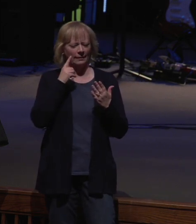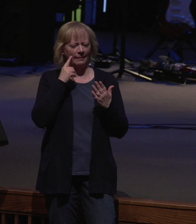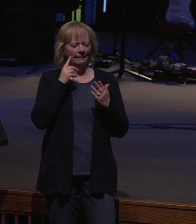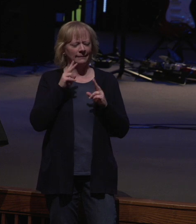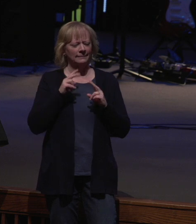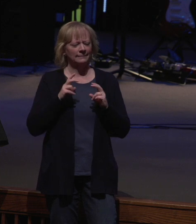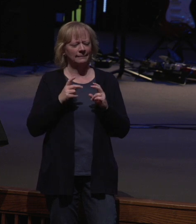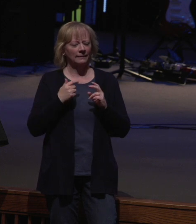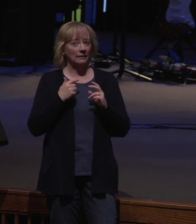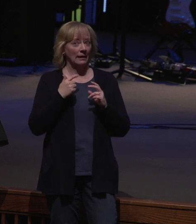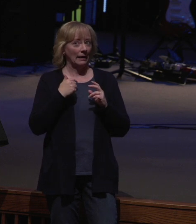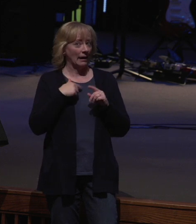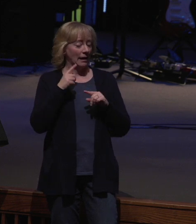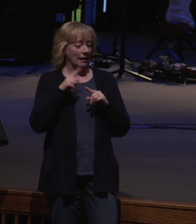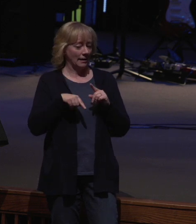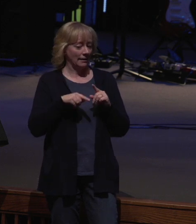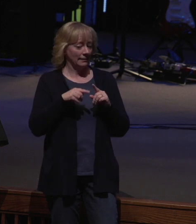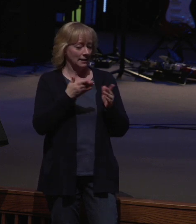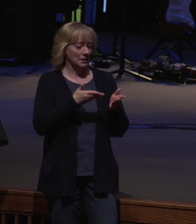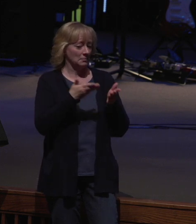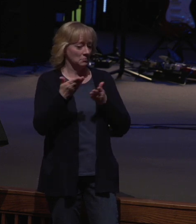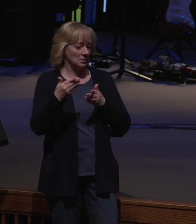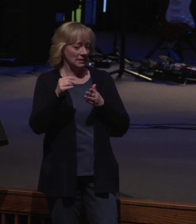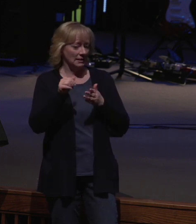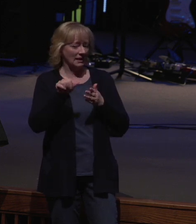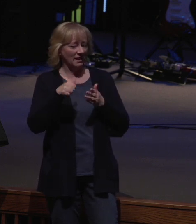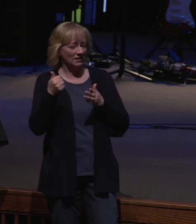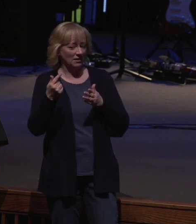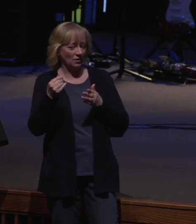bring another God before him when I worship.